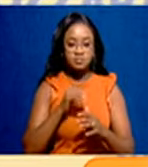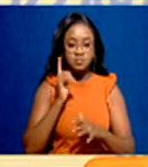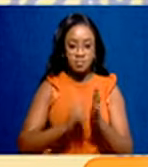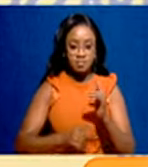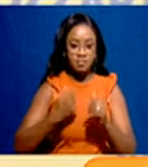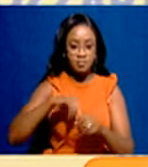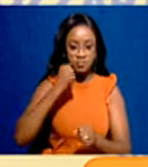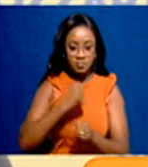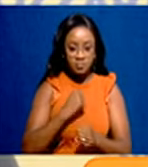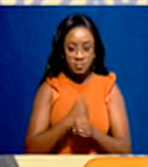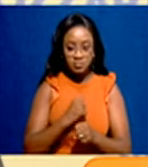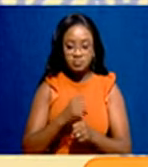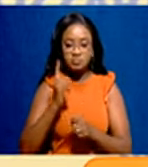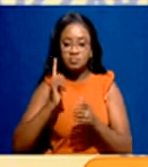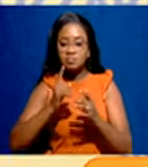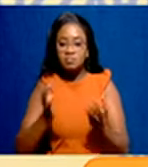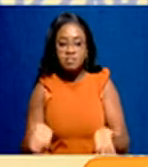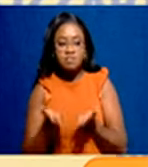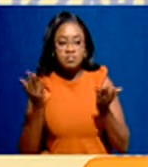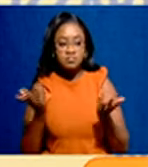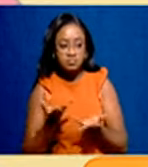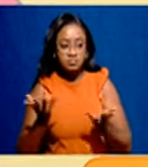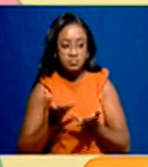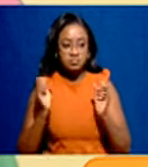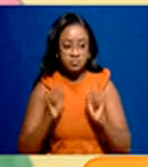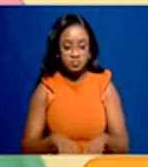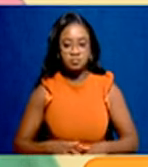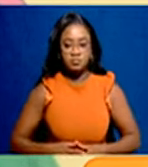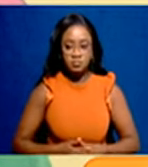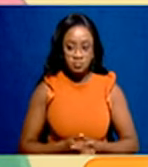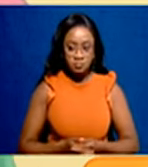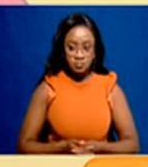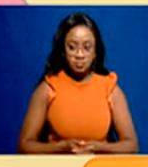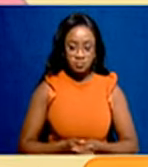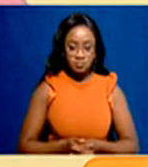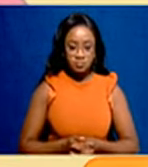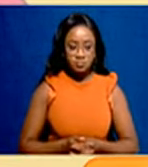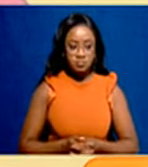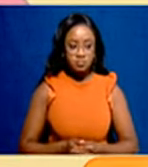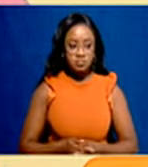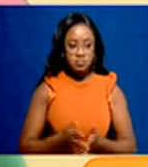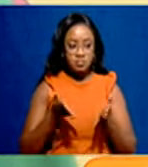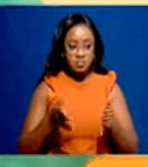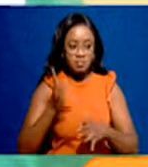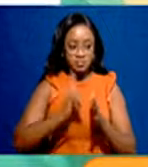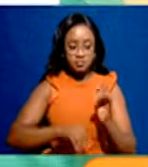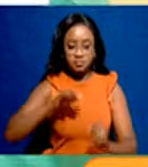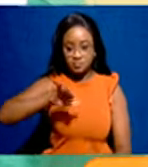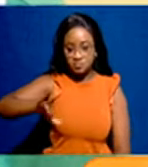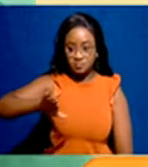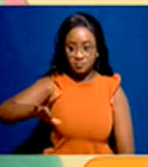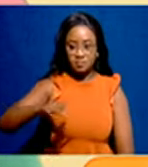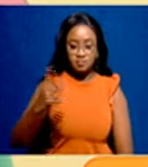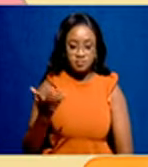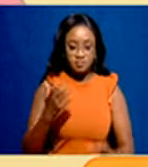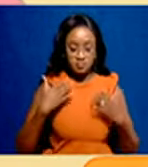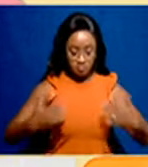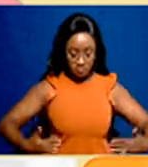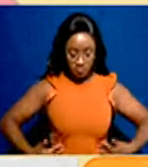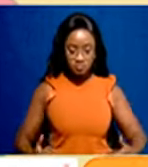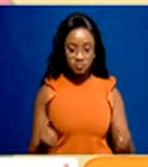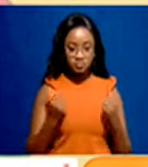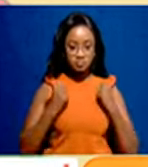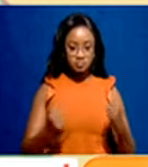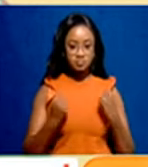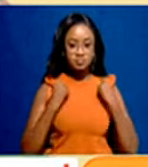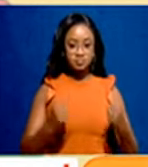gani. Hii ni muhimu qualification. Kiufupi, ile kitu imewasaidia katika hii game ni physical fitness na